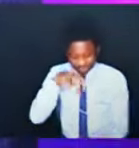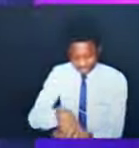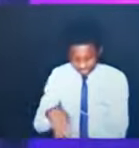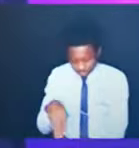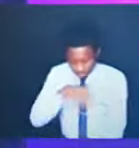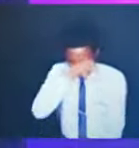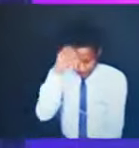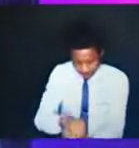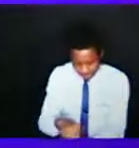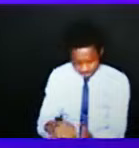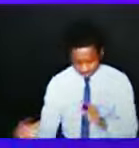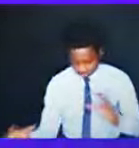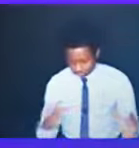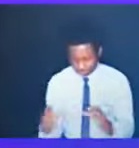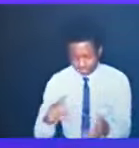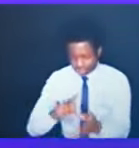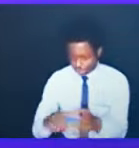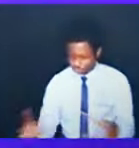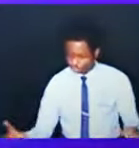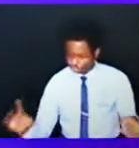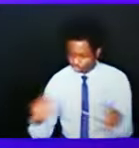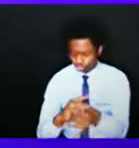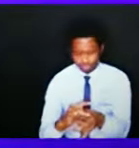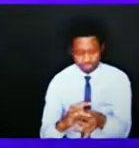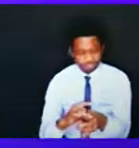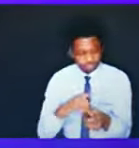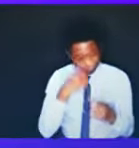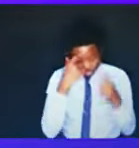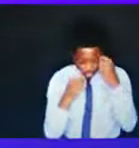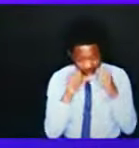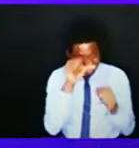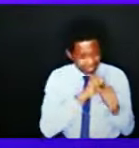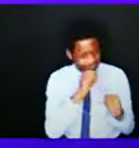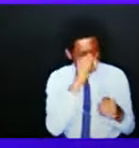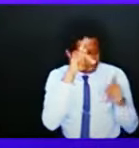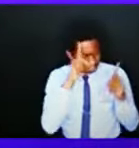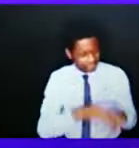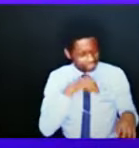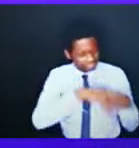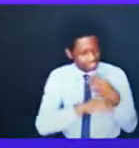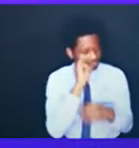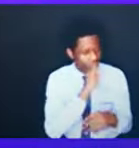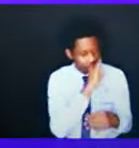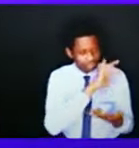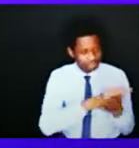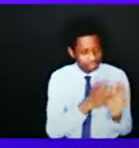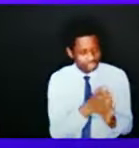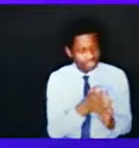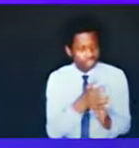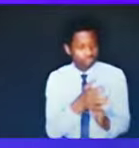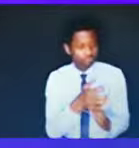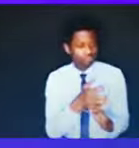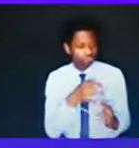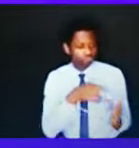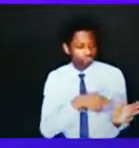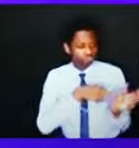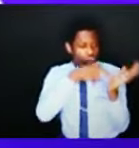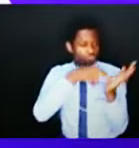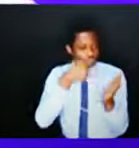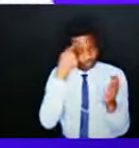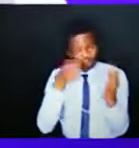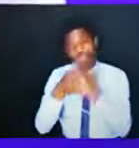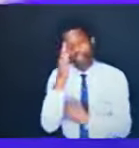nations. Every one of them was an agent of God. A people